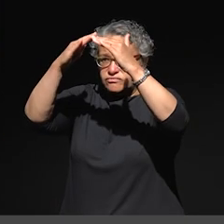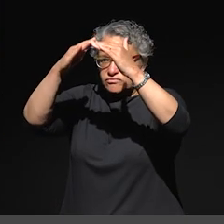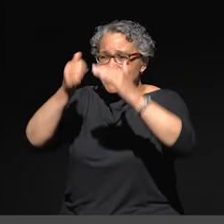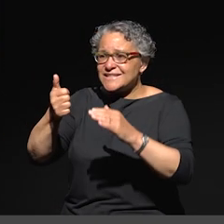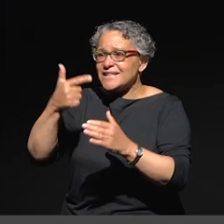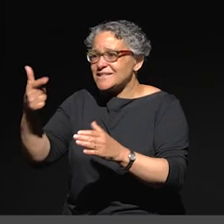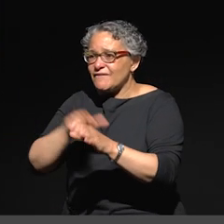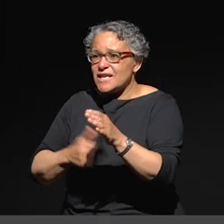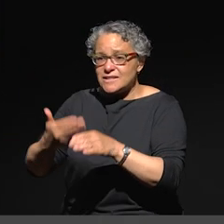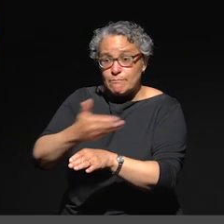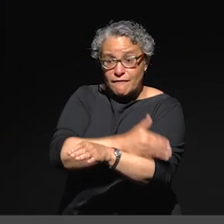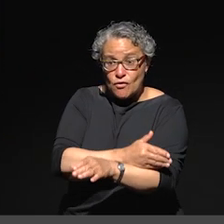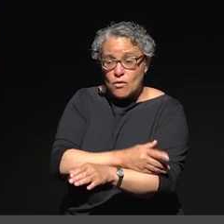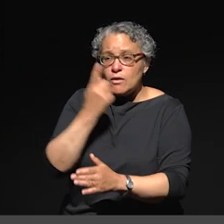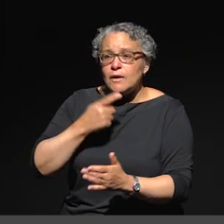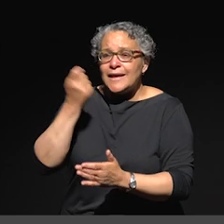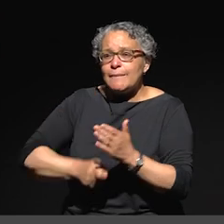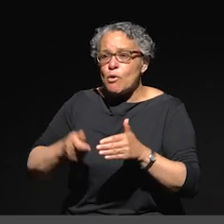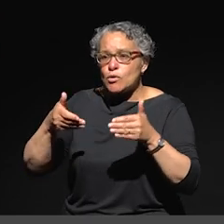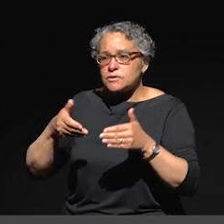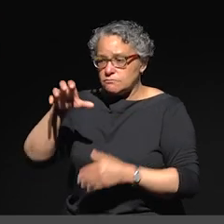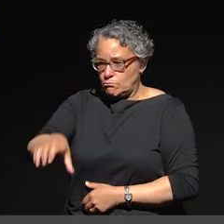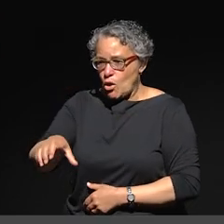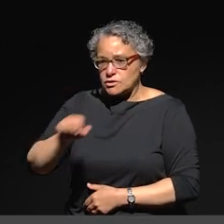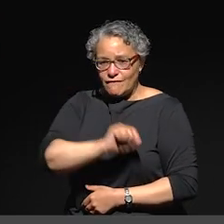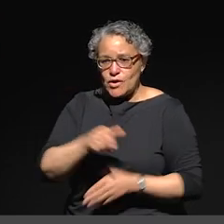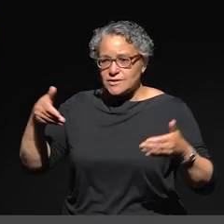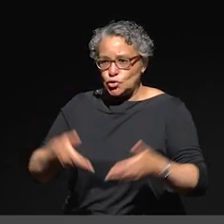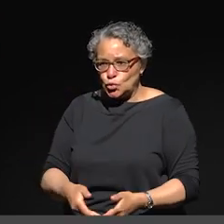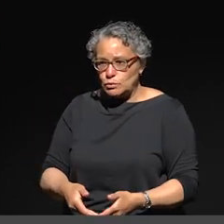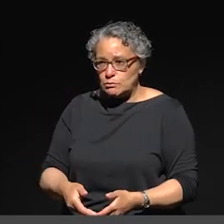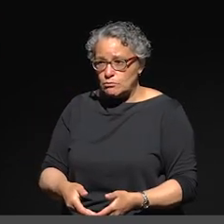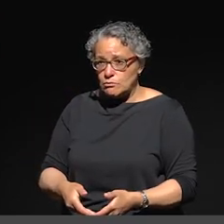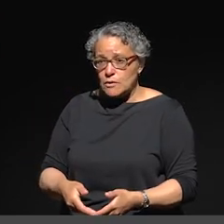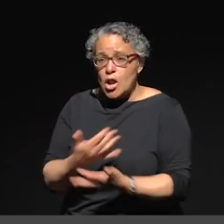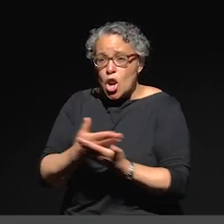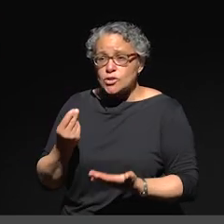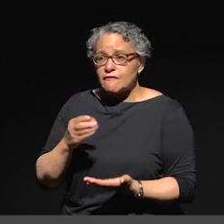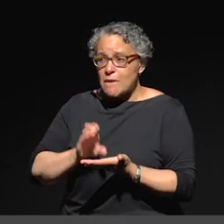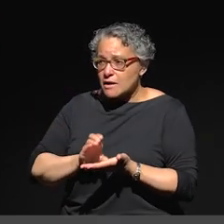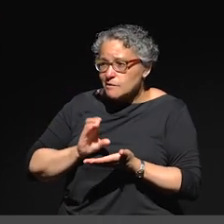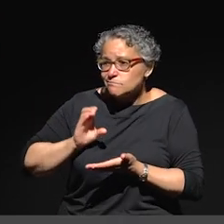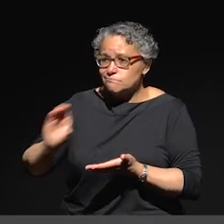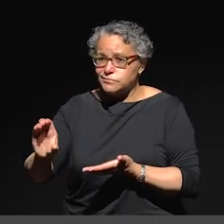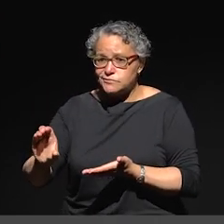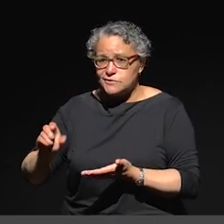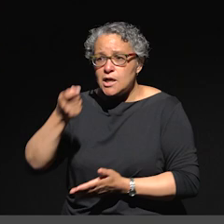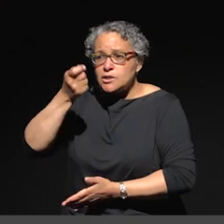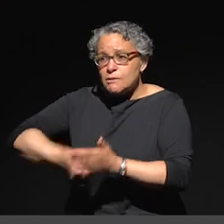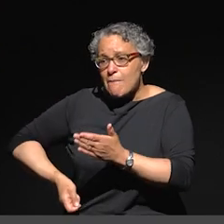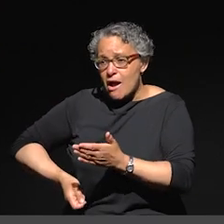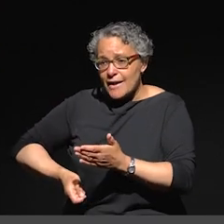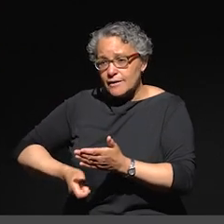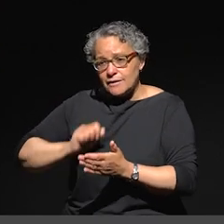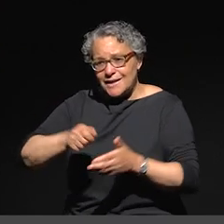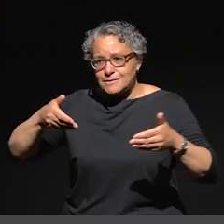years before. He didn't know he was going to die. He invested a lot of money in buying a burial plot in the Pantheon and